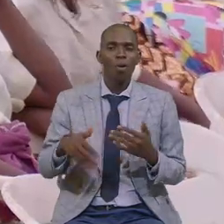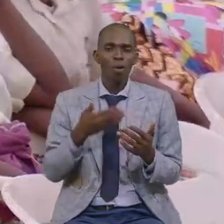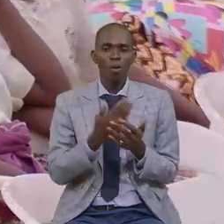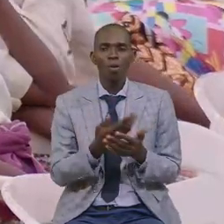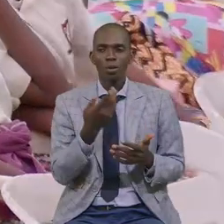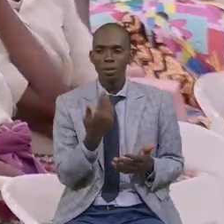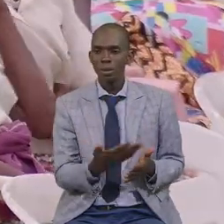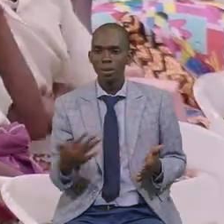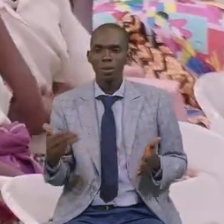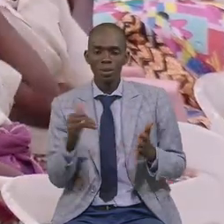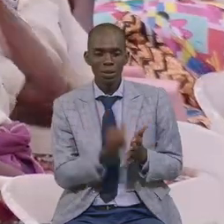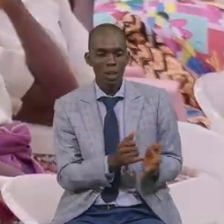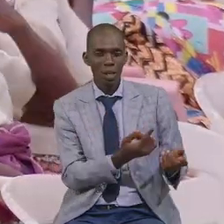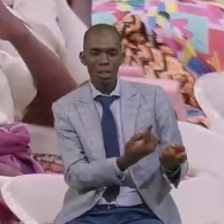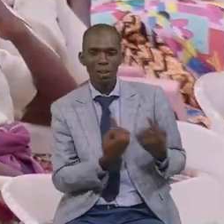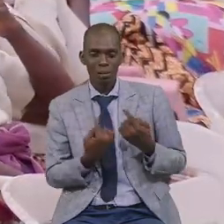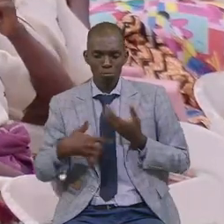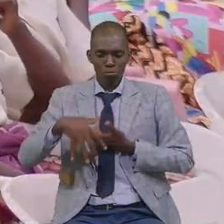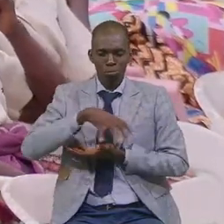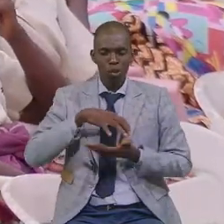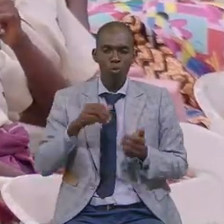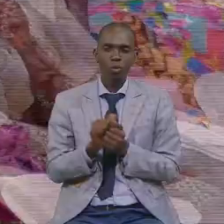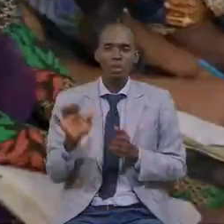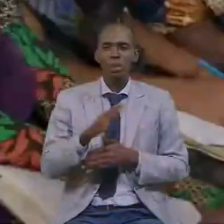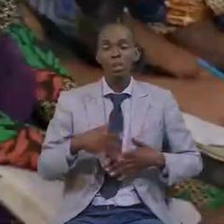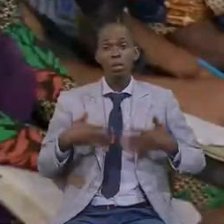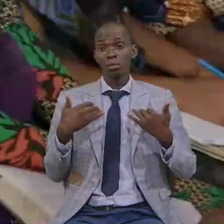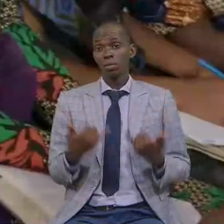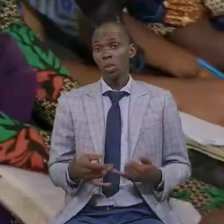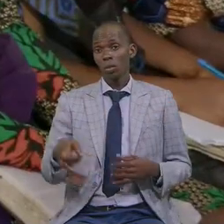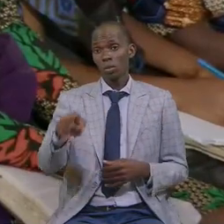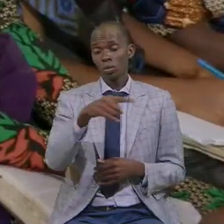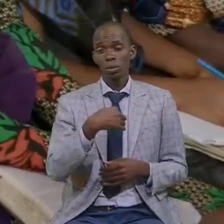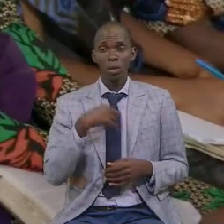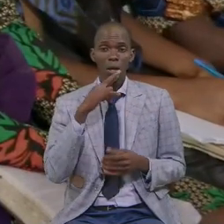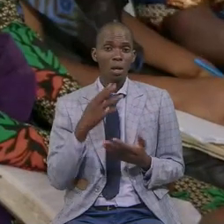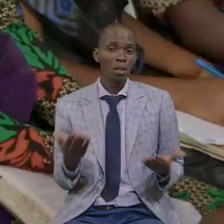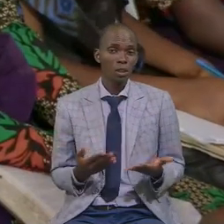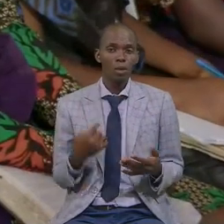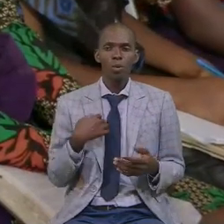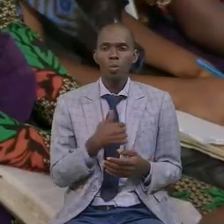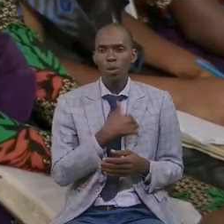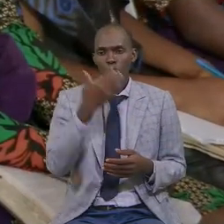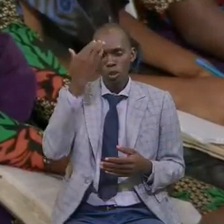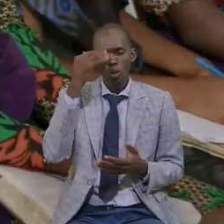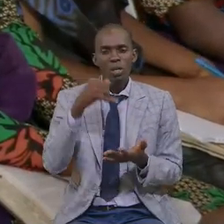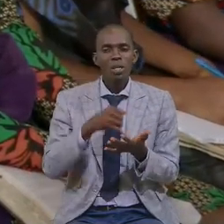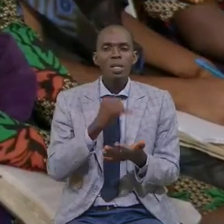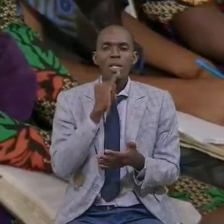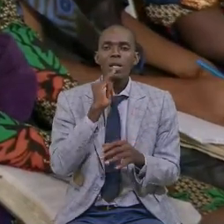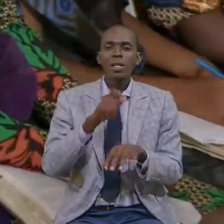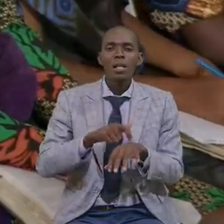came into their lives. Now, we are here and we know it's time for us to rise